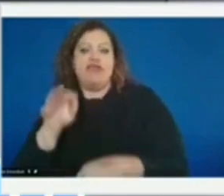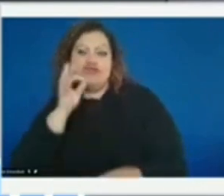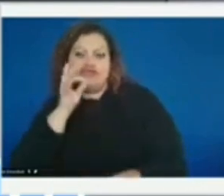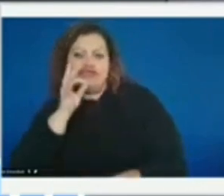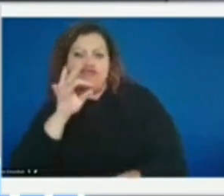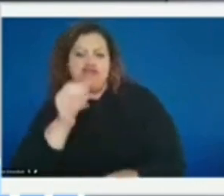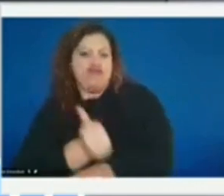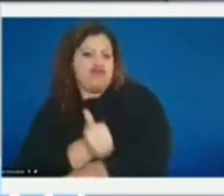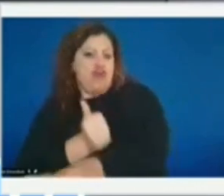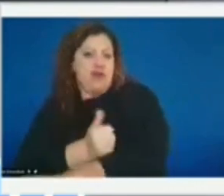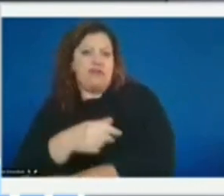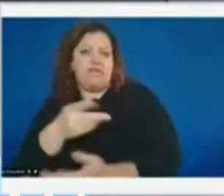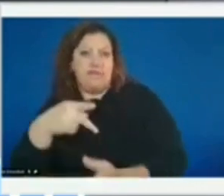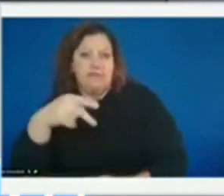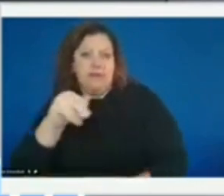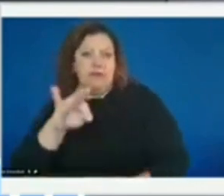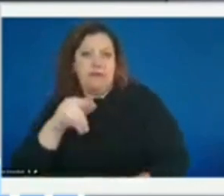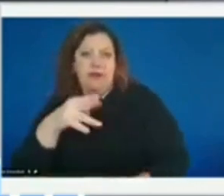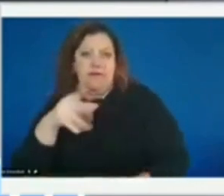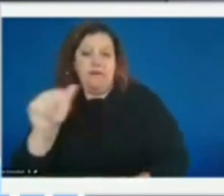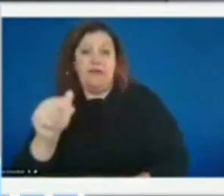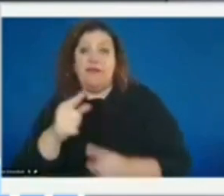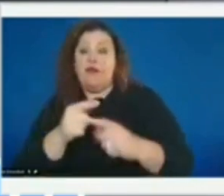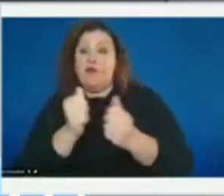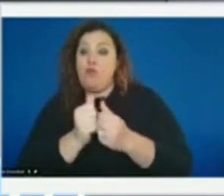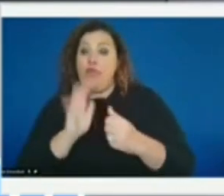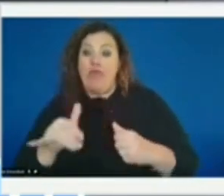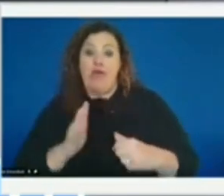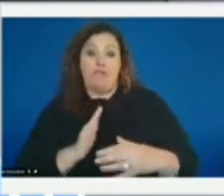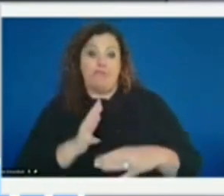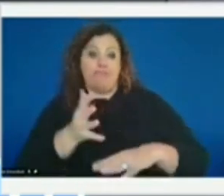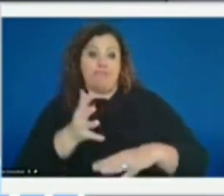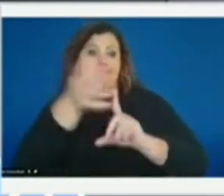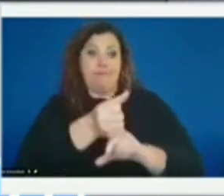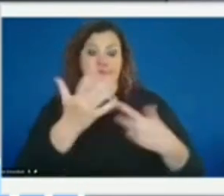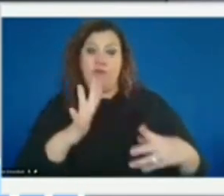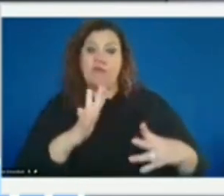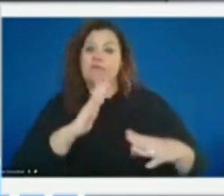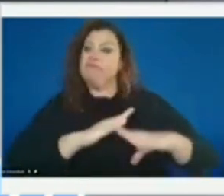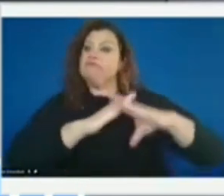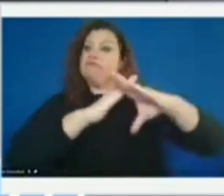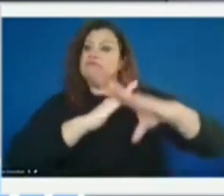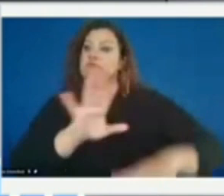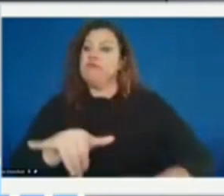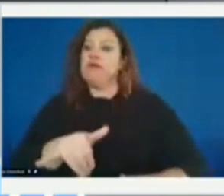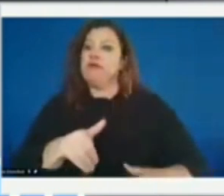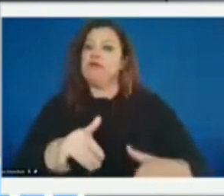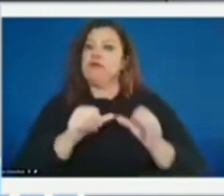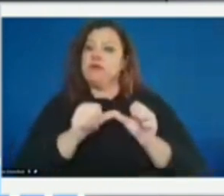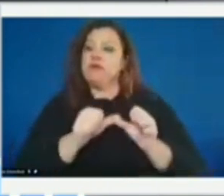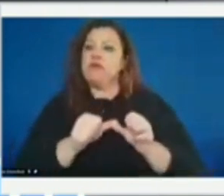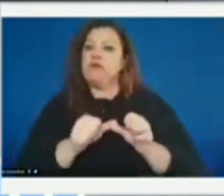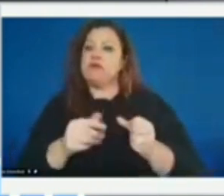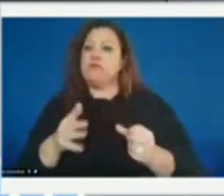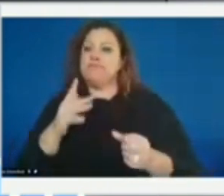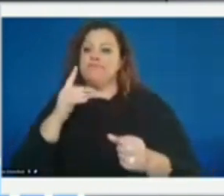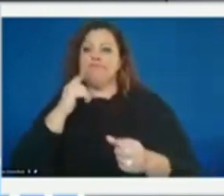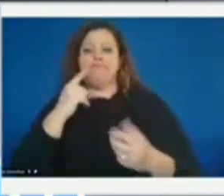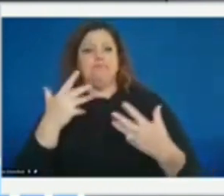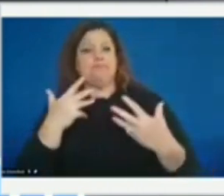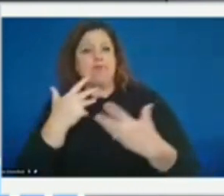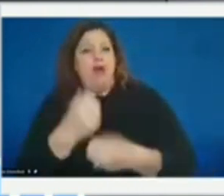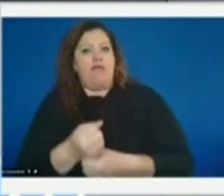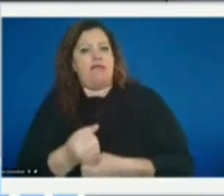illegal firearms from the streets, the initiative continues to bolster the confidence of the residents in these most highly victimized